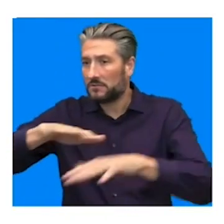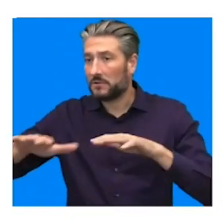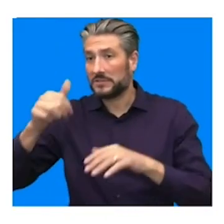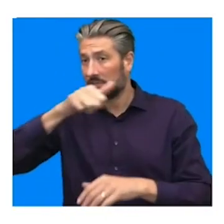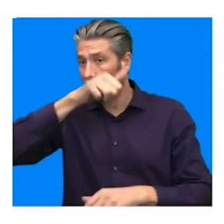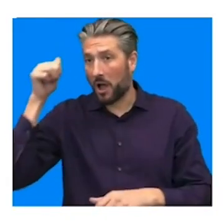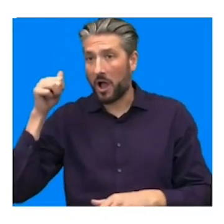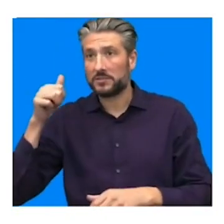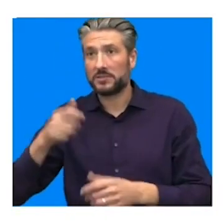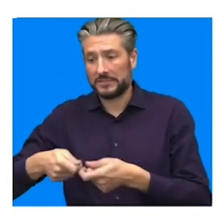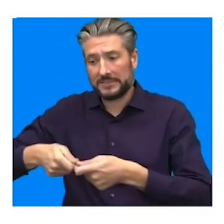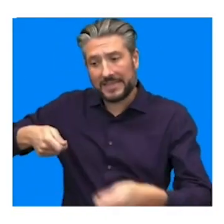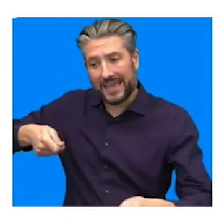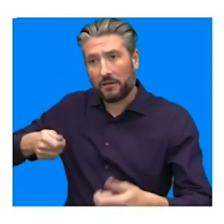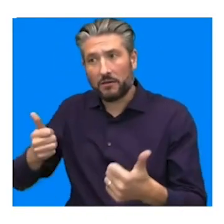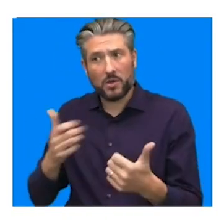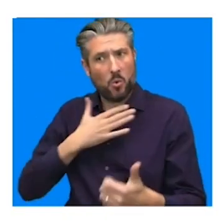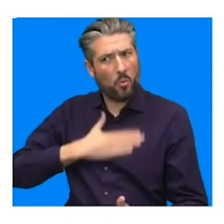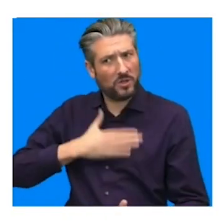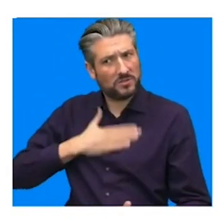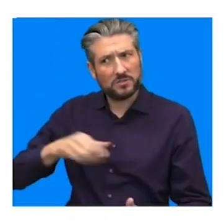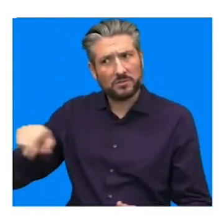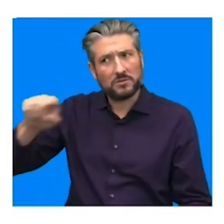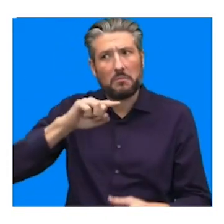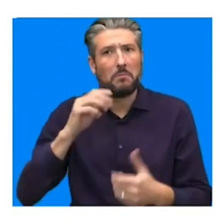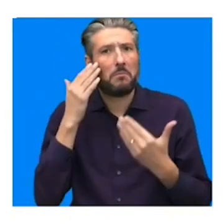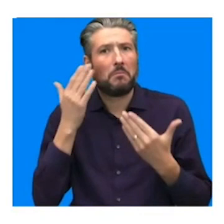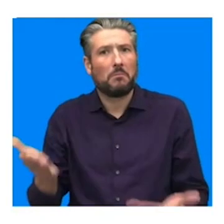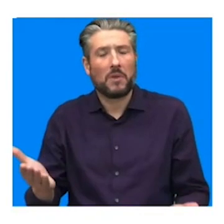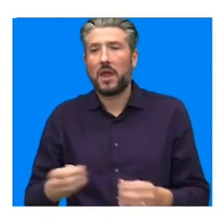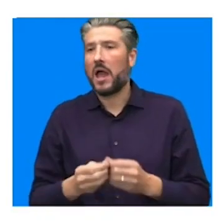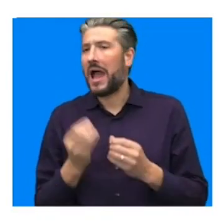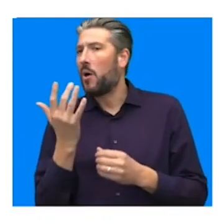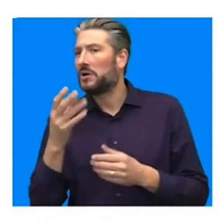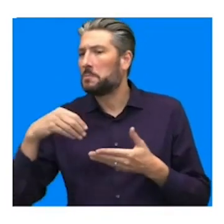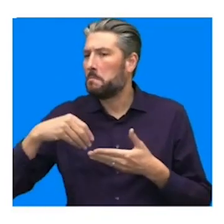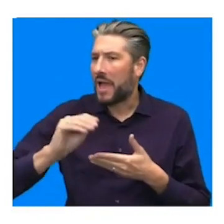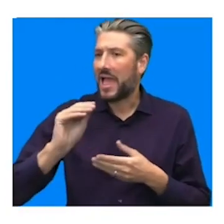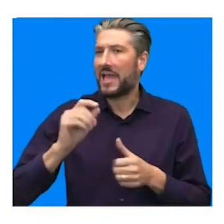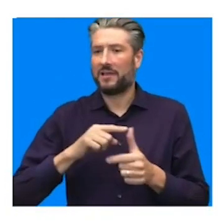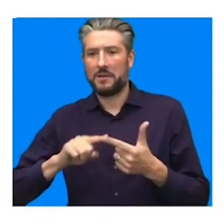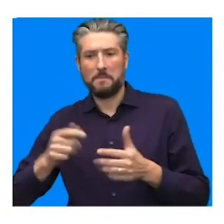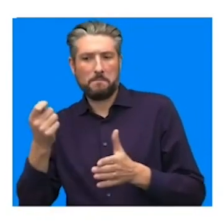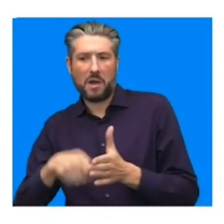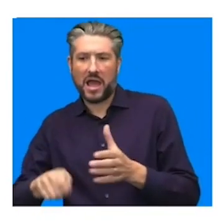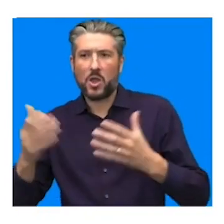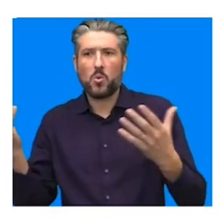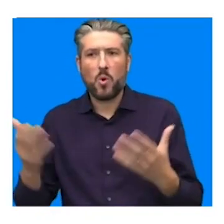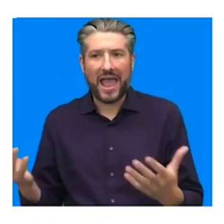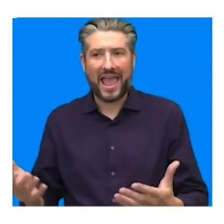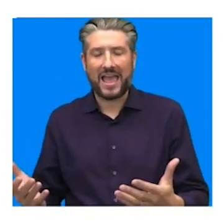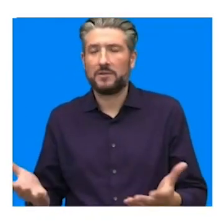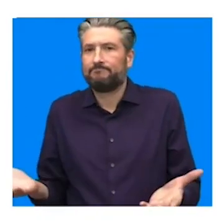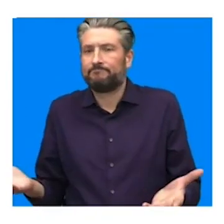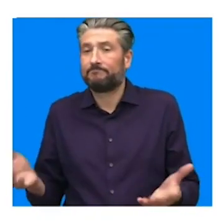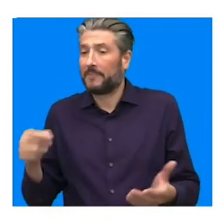What features do people really want? How much would they pay? Actually, where would they buy? So actually, rather than it being a kind of a technical problem, it was more that we had some,